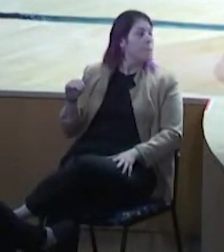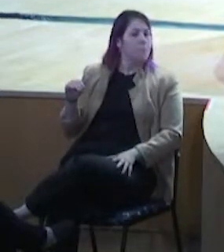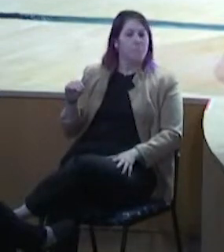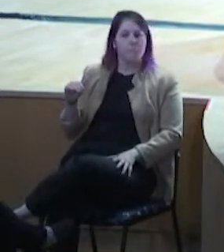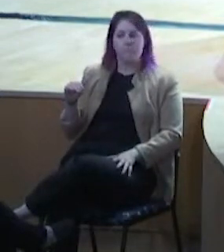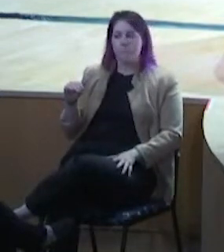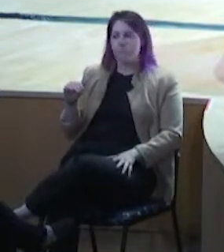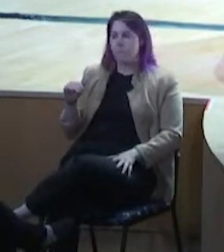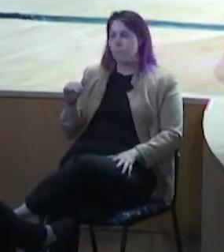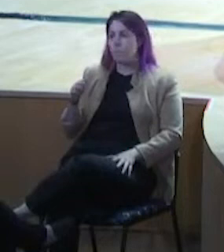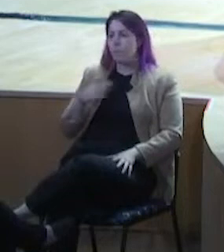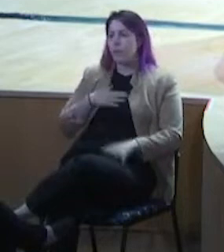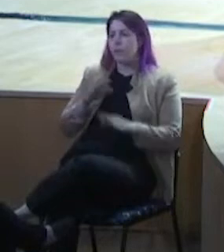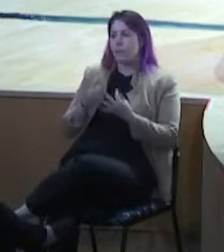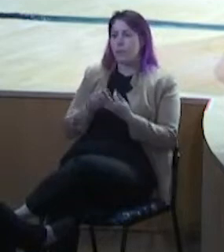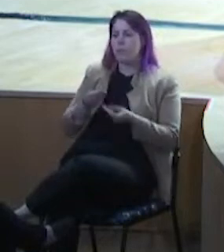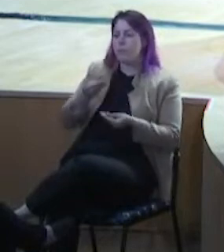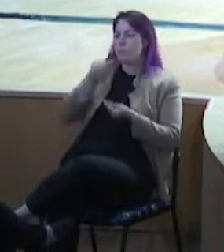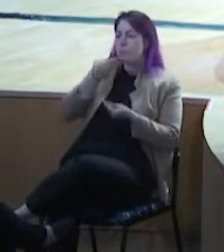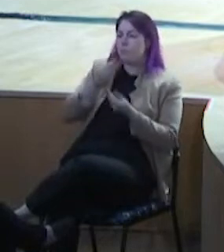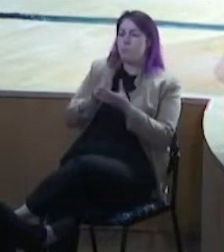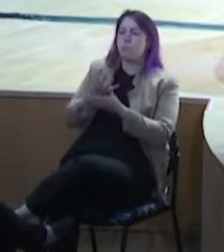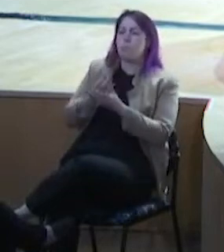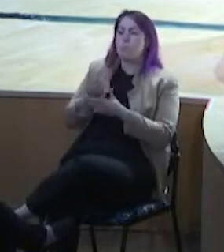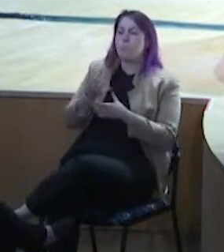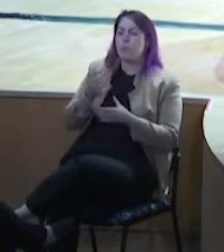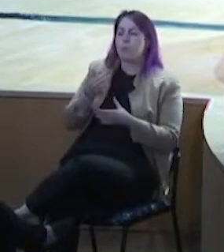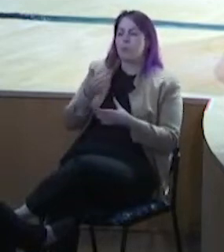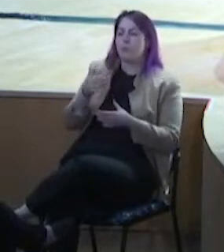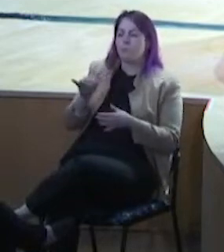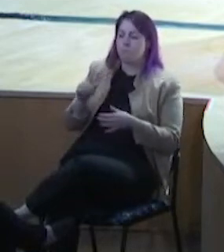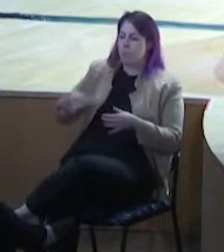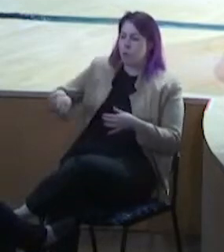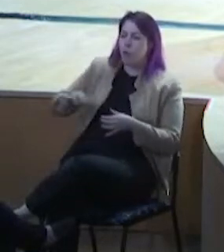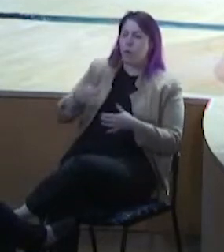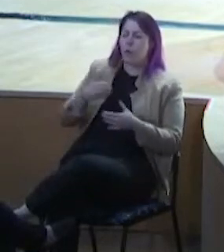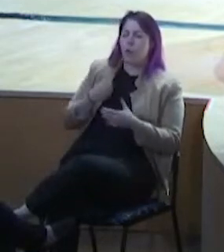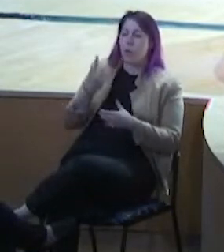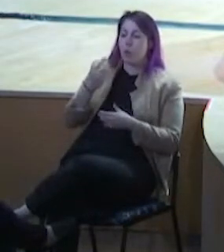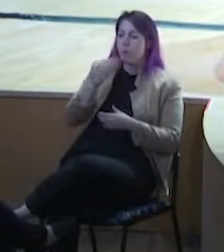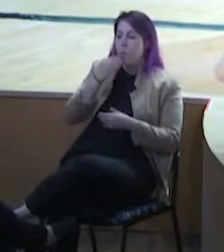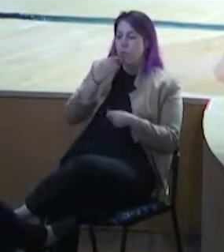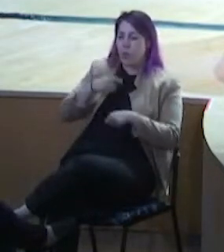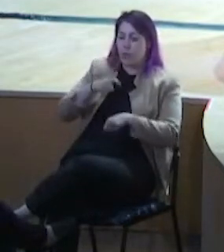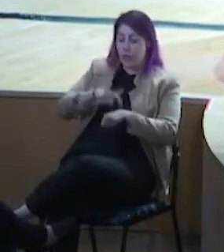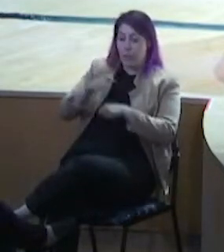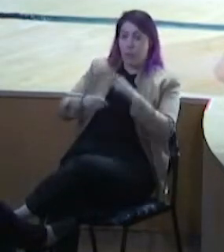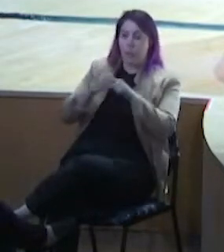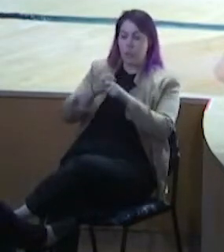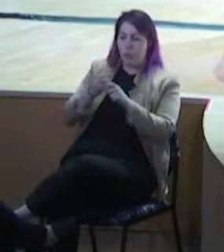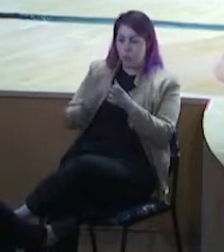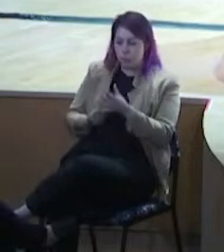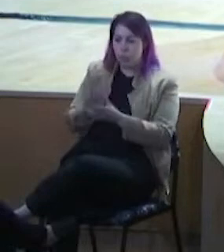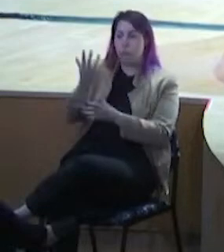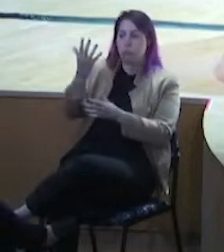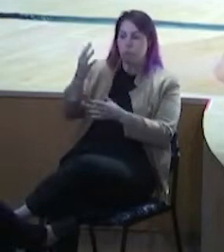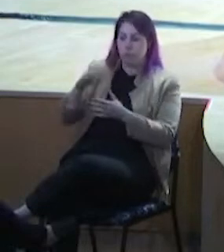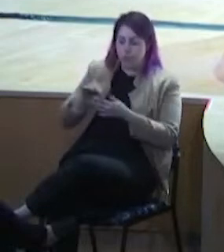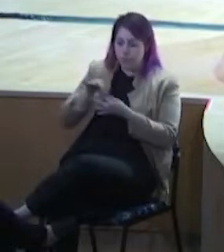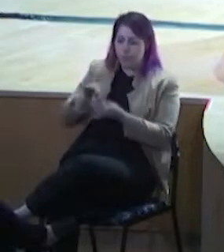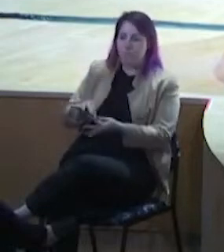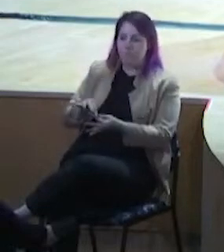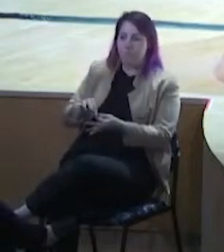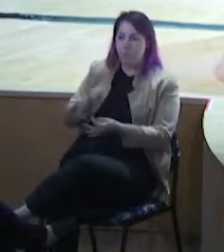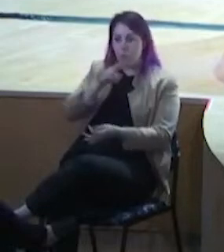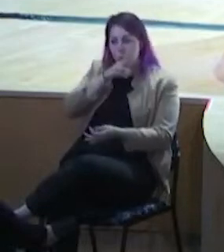I understand with the chinampas that there's a greater yield, and because of the relationship with the water, there's also protein sources that